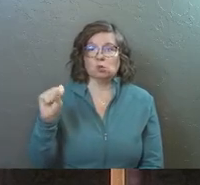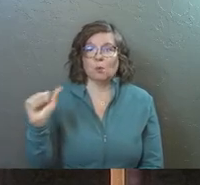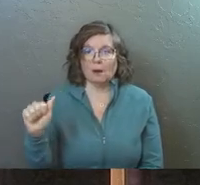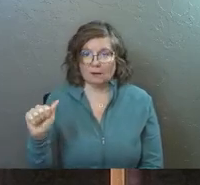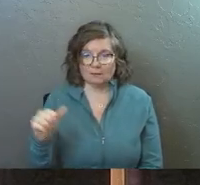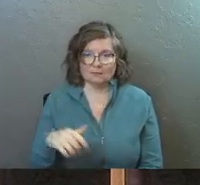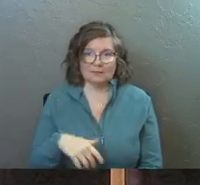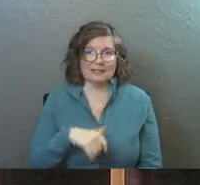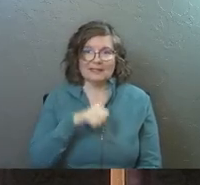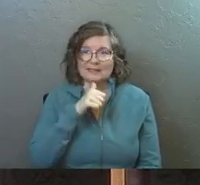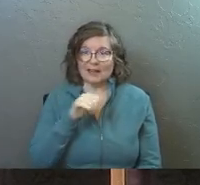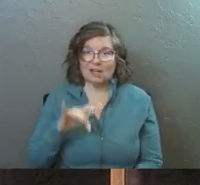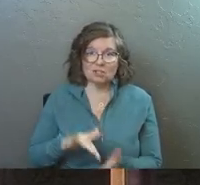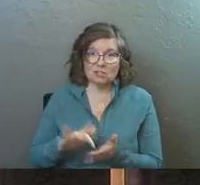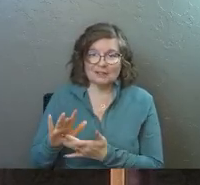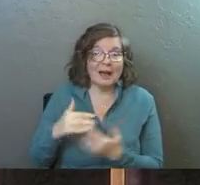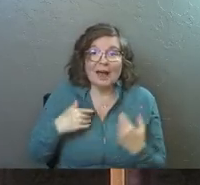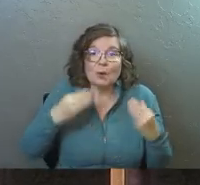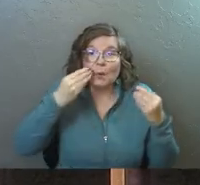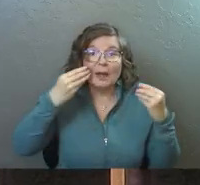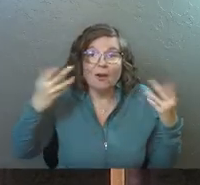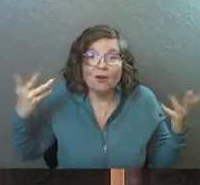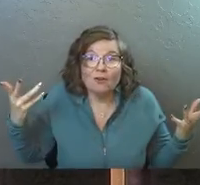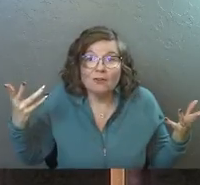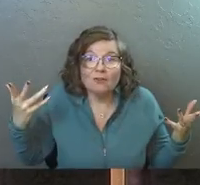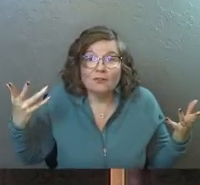Jesus. I don't care.